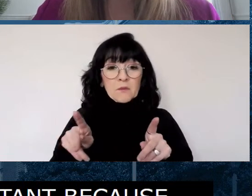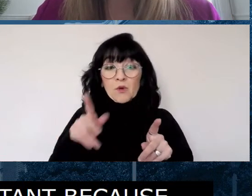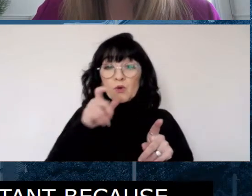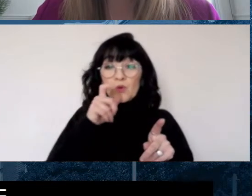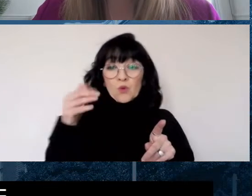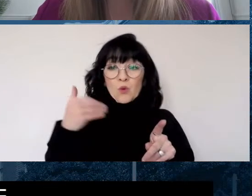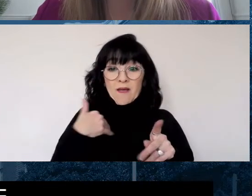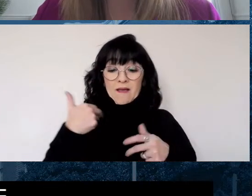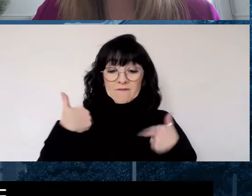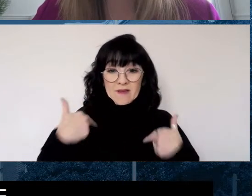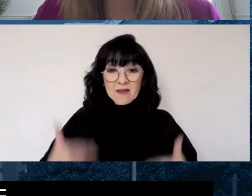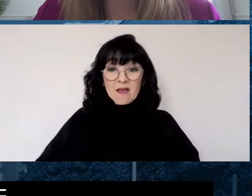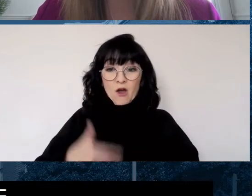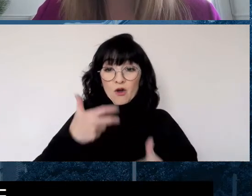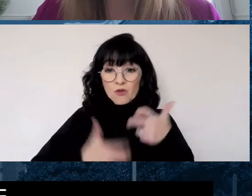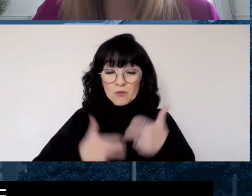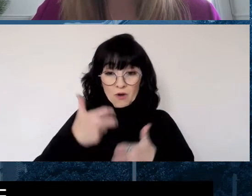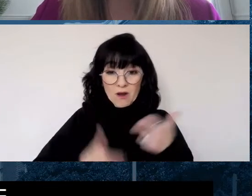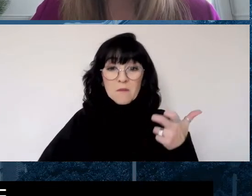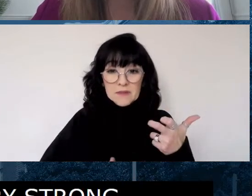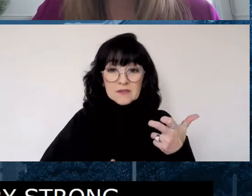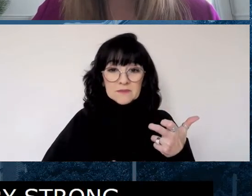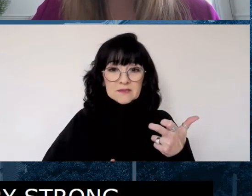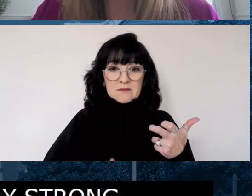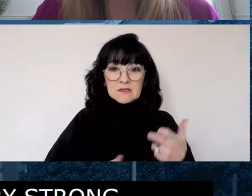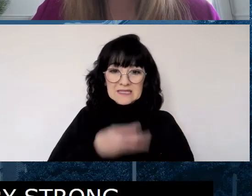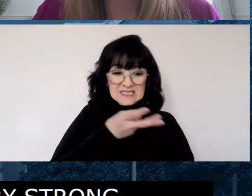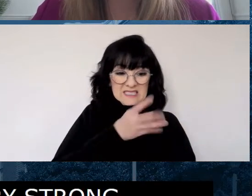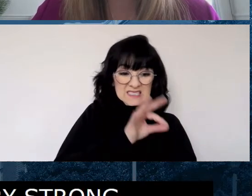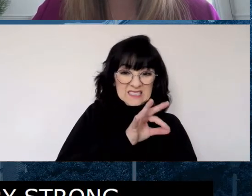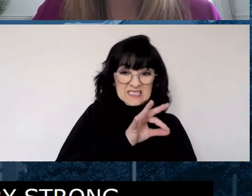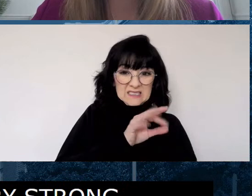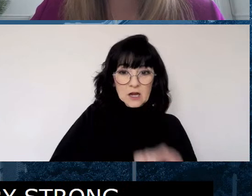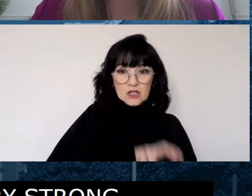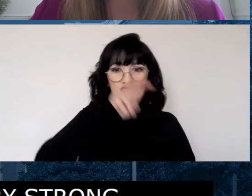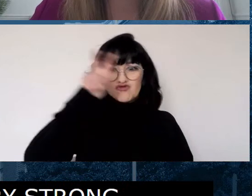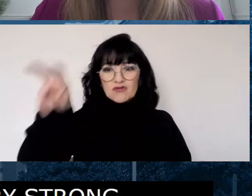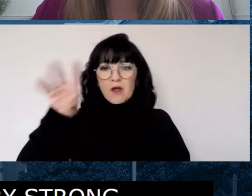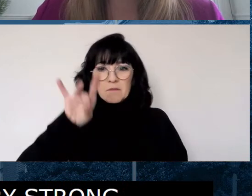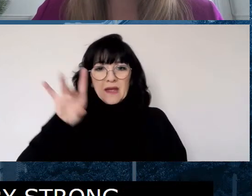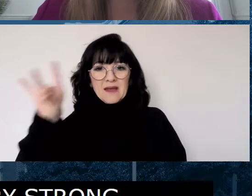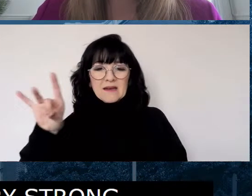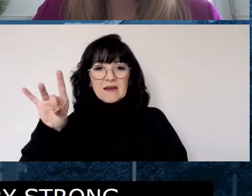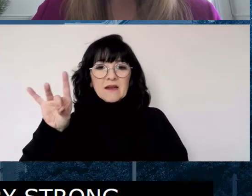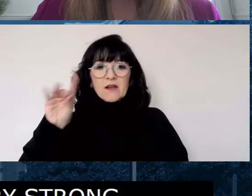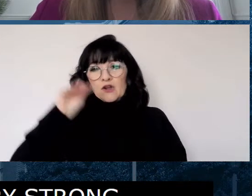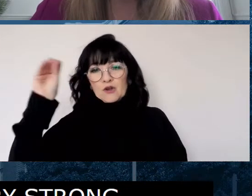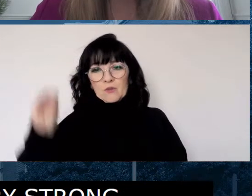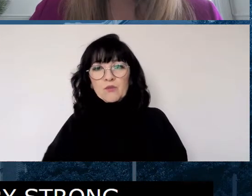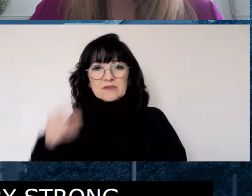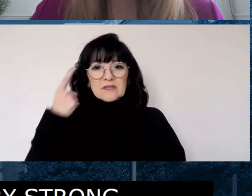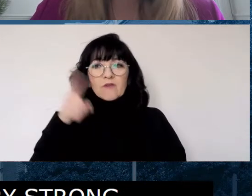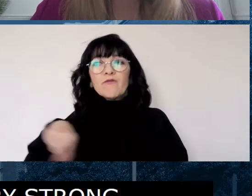to 88% with the booster is a huge difference, even for those immunocompromised.